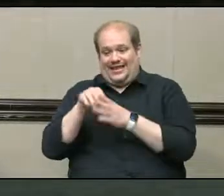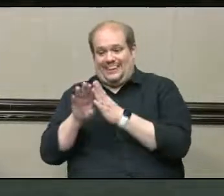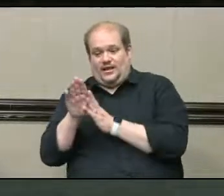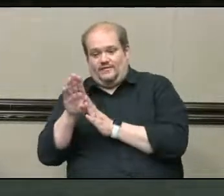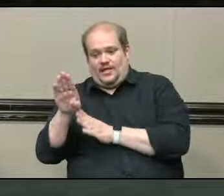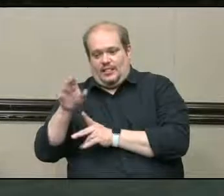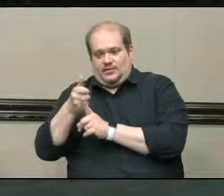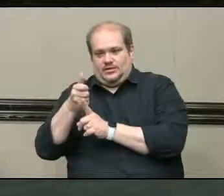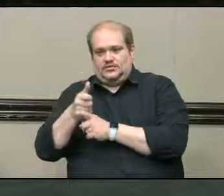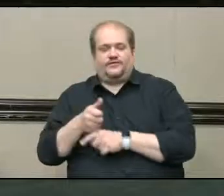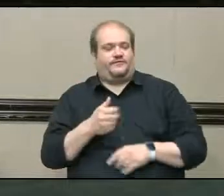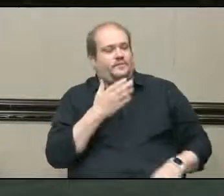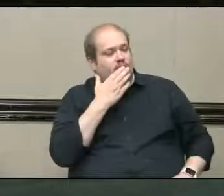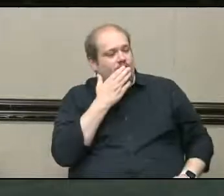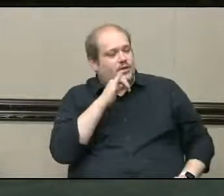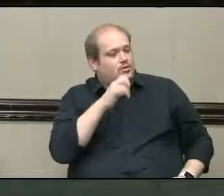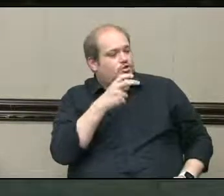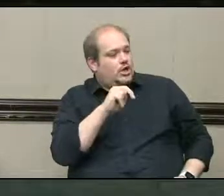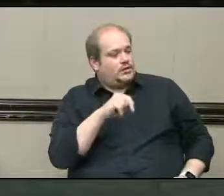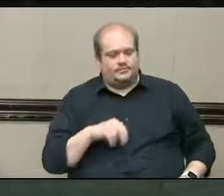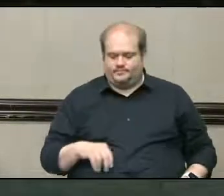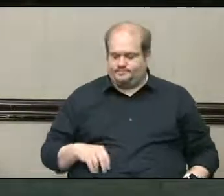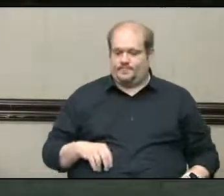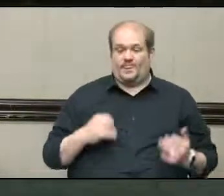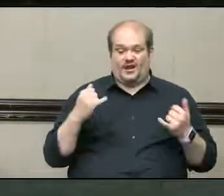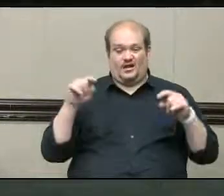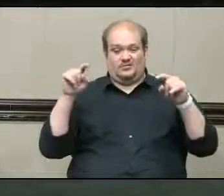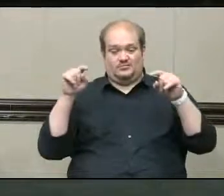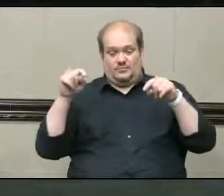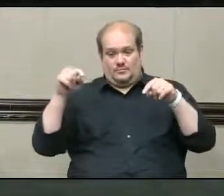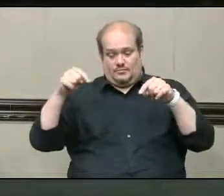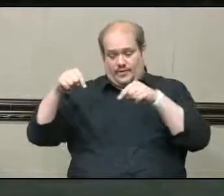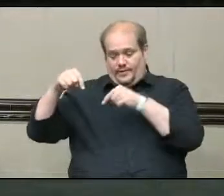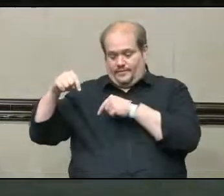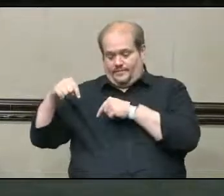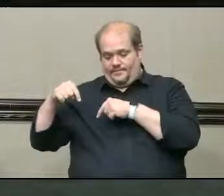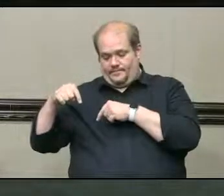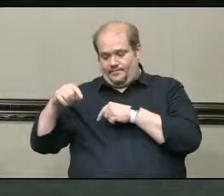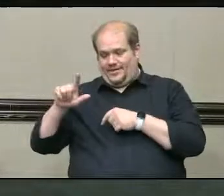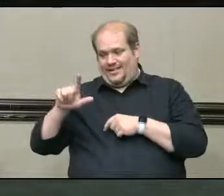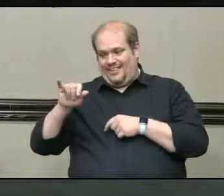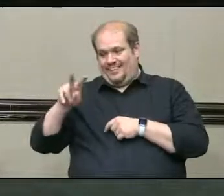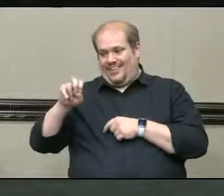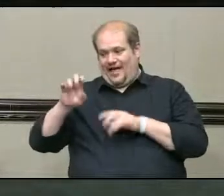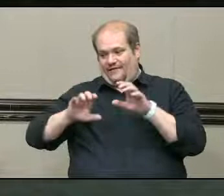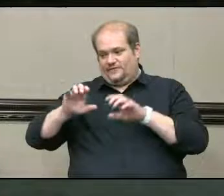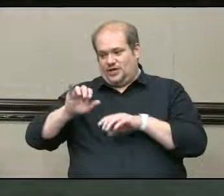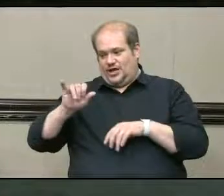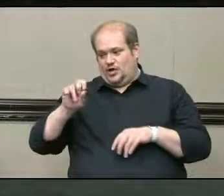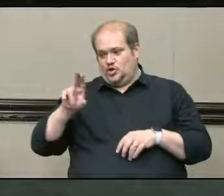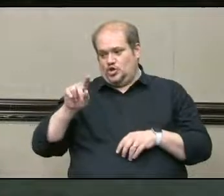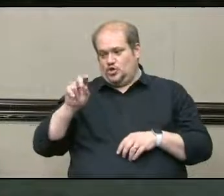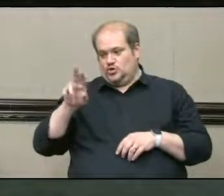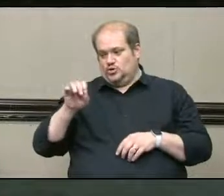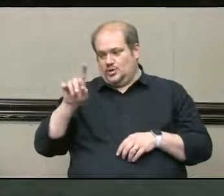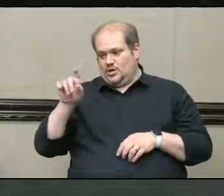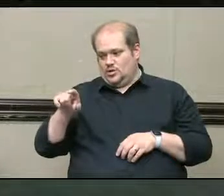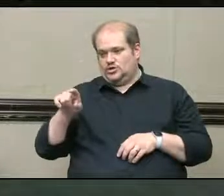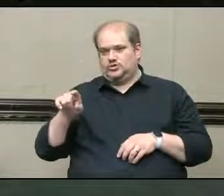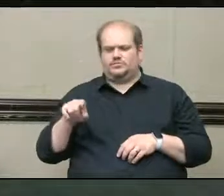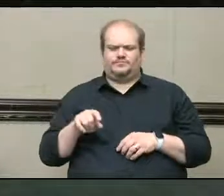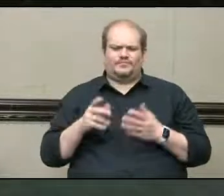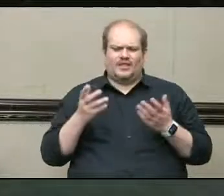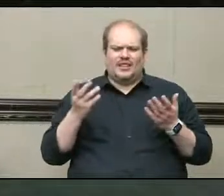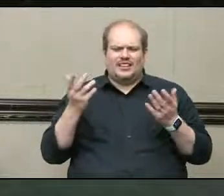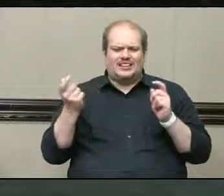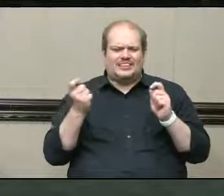itself. Thanks, John. Let's go back to the live chat, the YouTube. A question here is, what